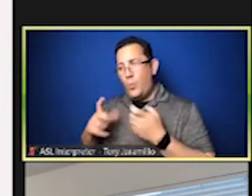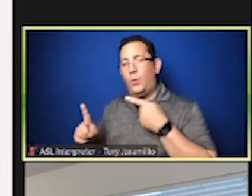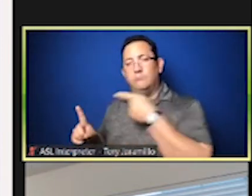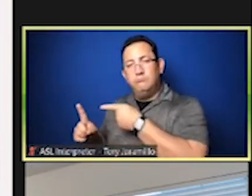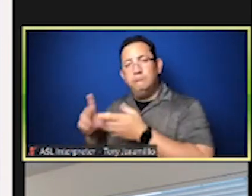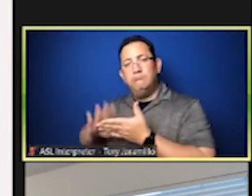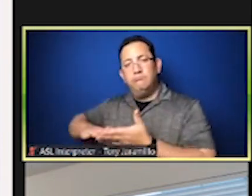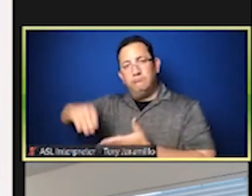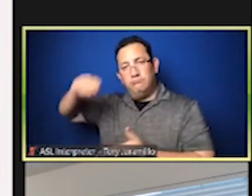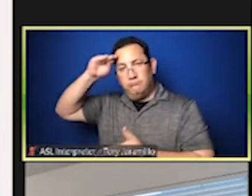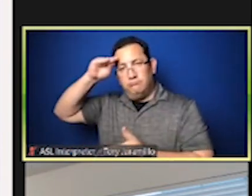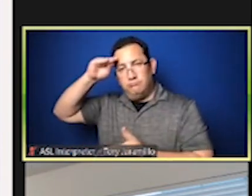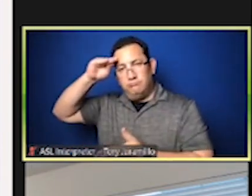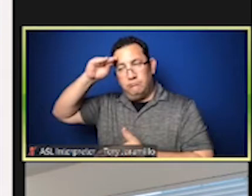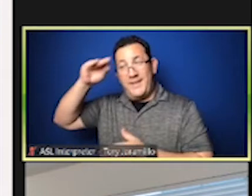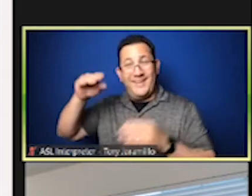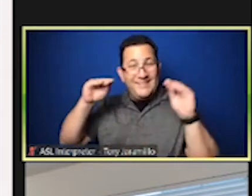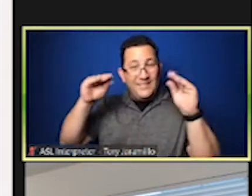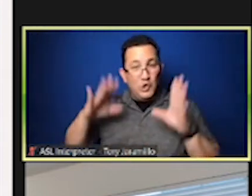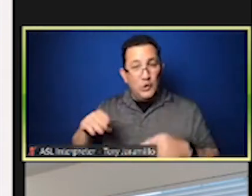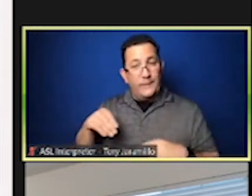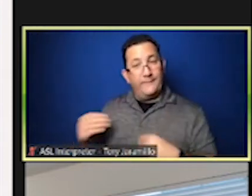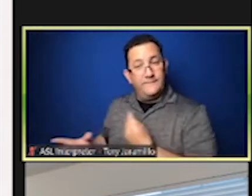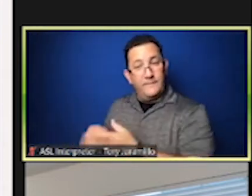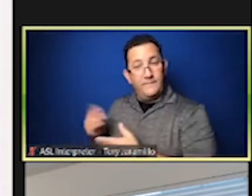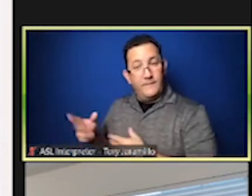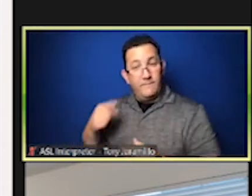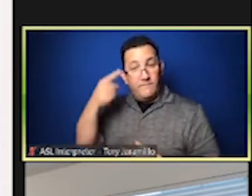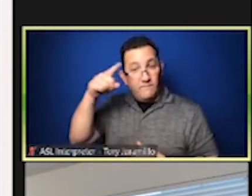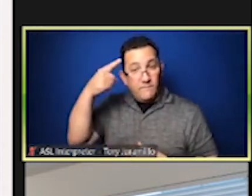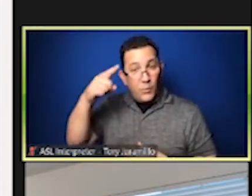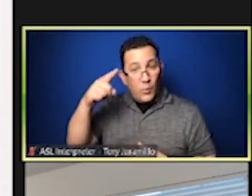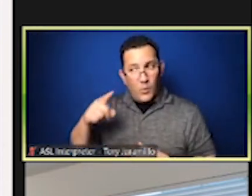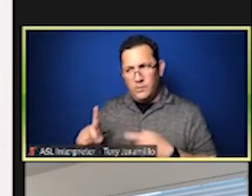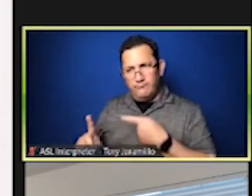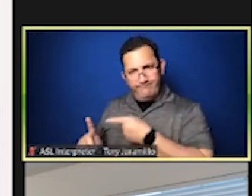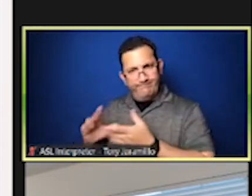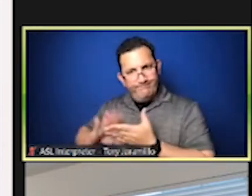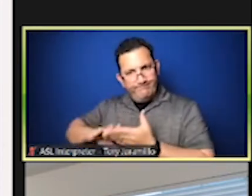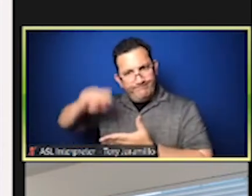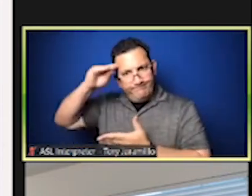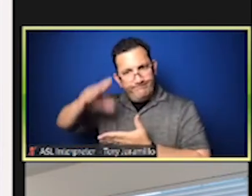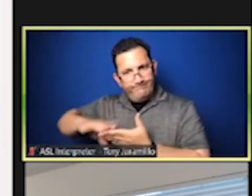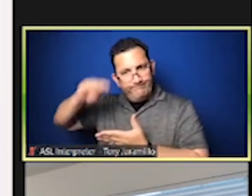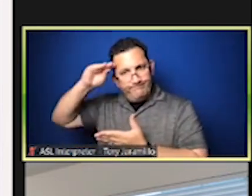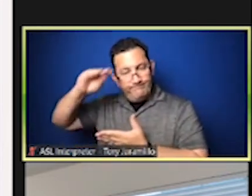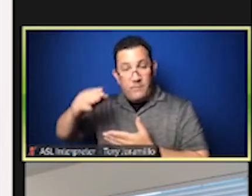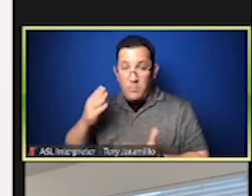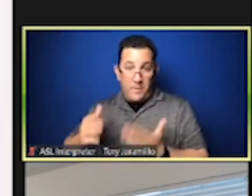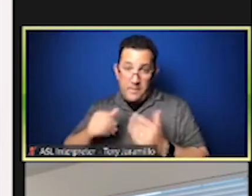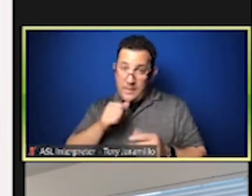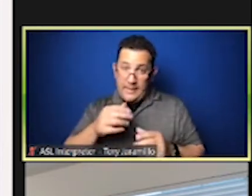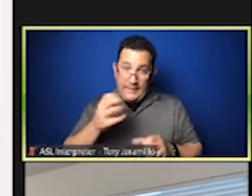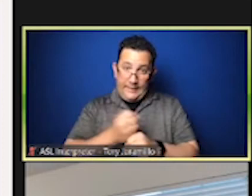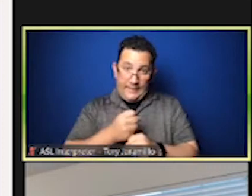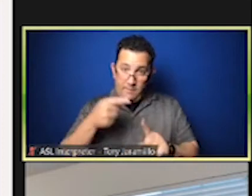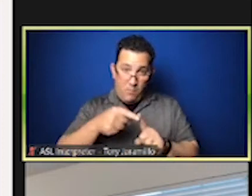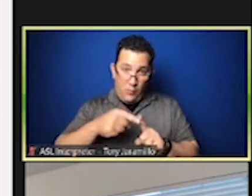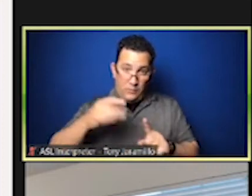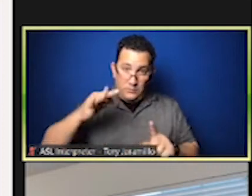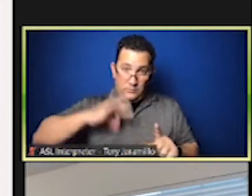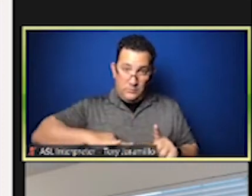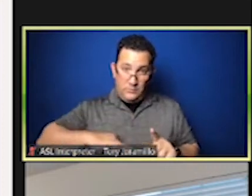students so that they are learning from those assignments. So even if they are not going to get credit for it, they still need to learn